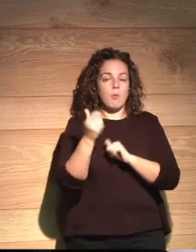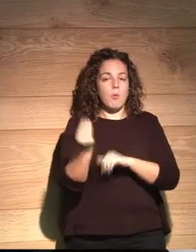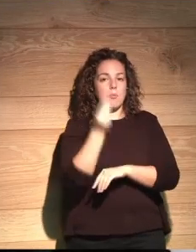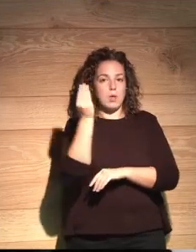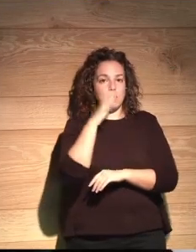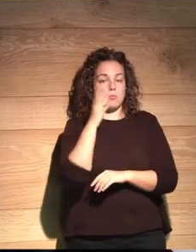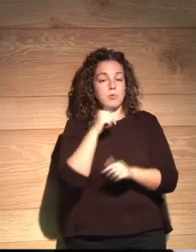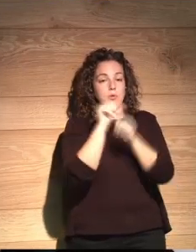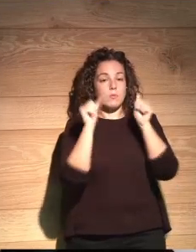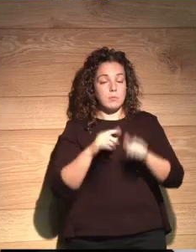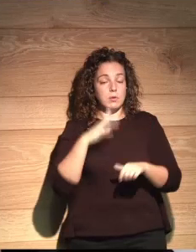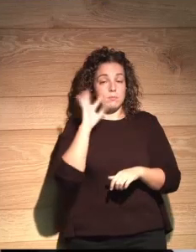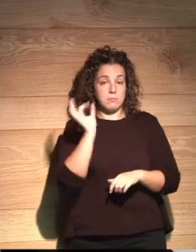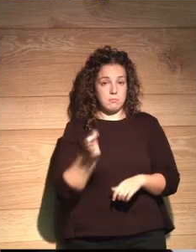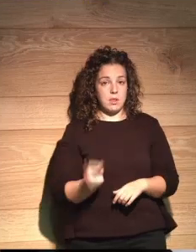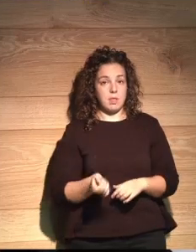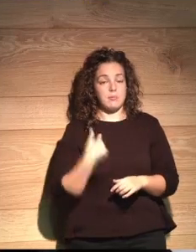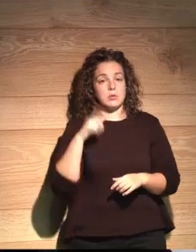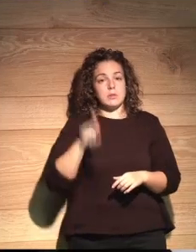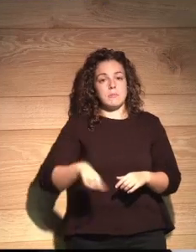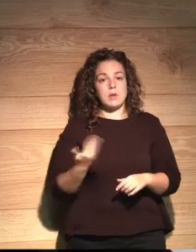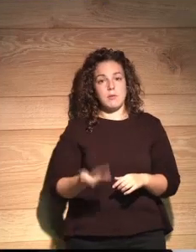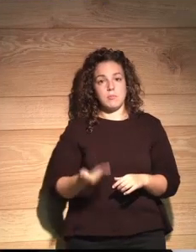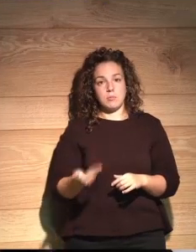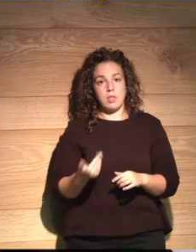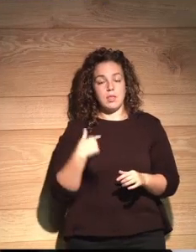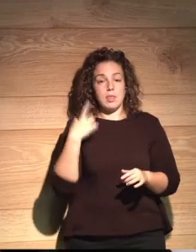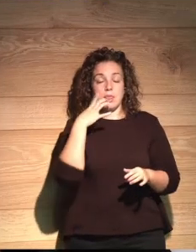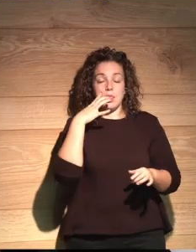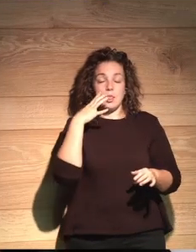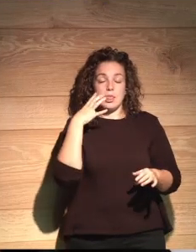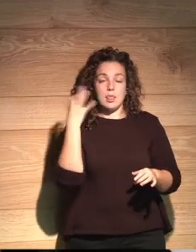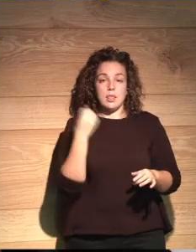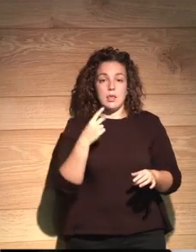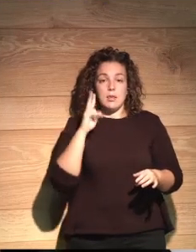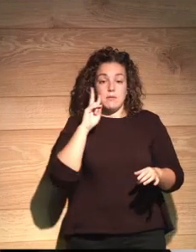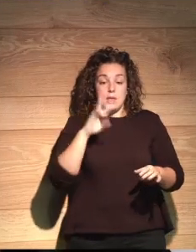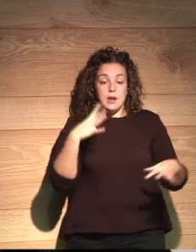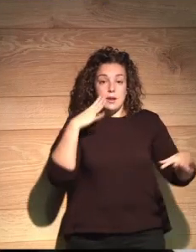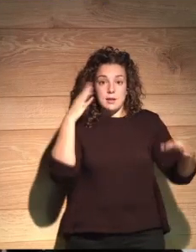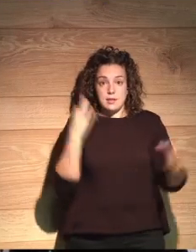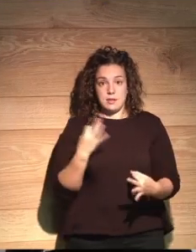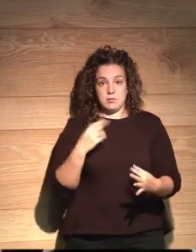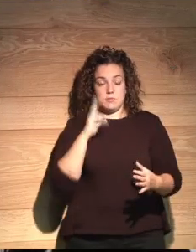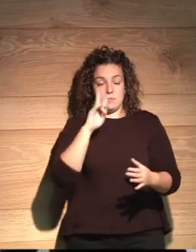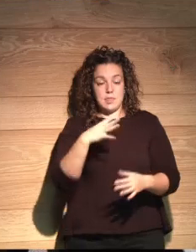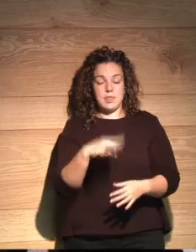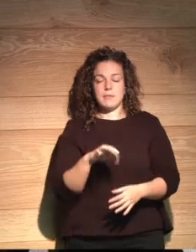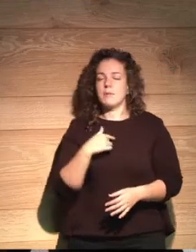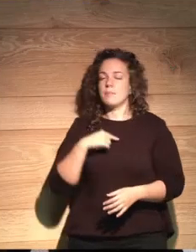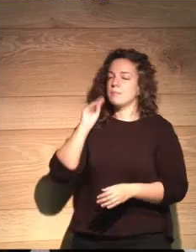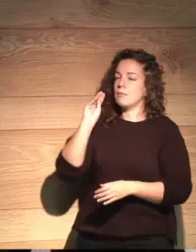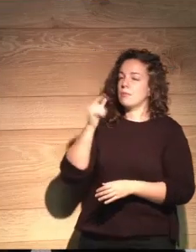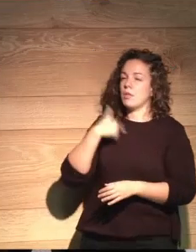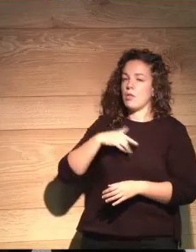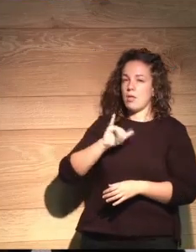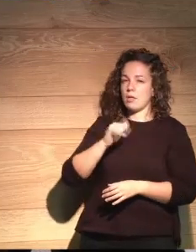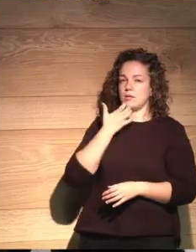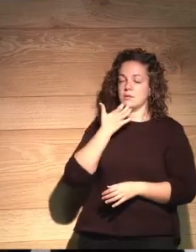let's do it in a better way. Let's transform it for the better. But it is also important to see the risks. But my